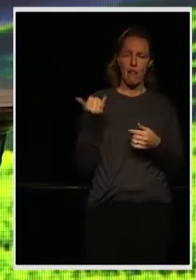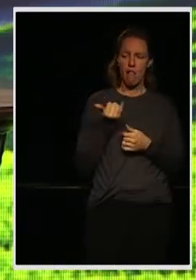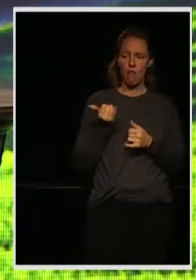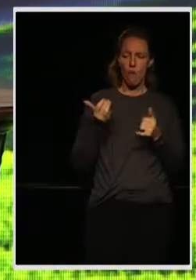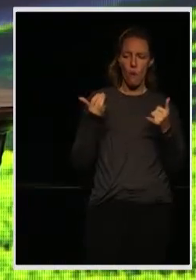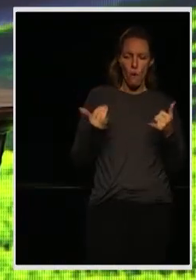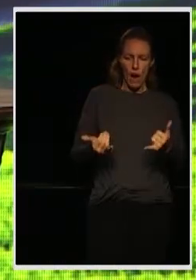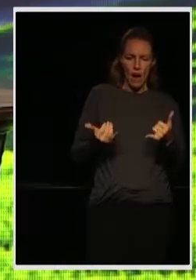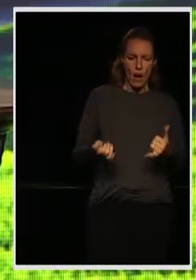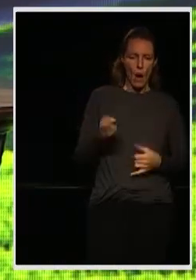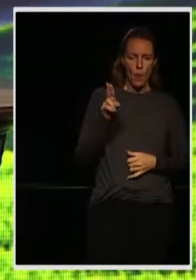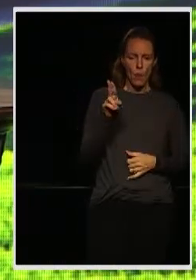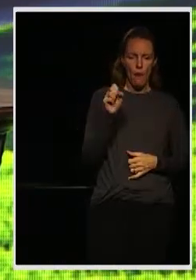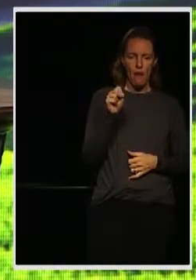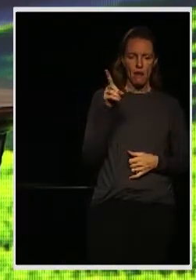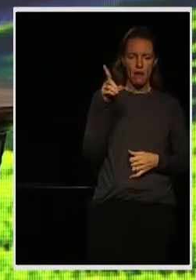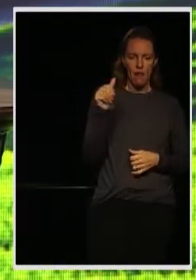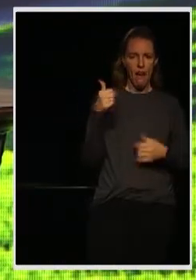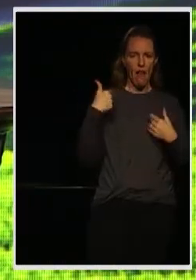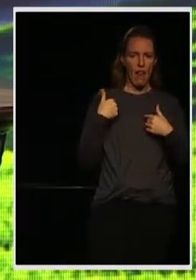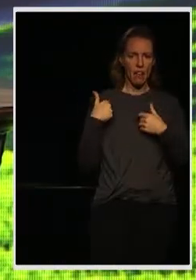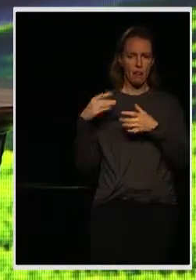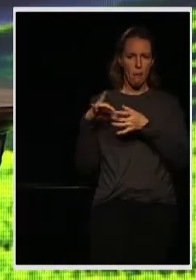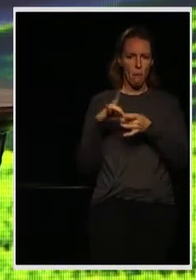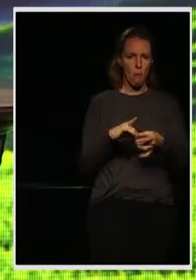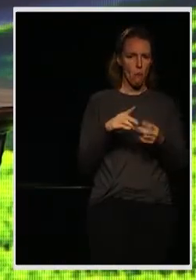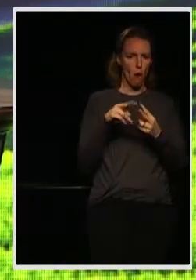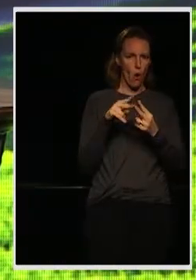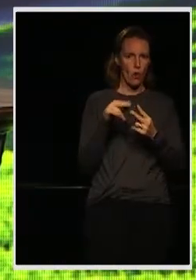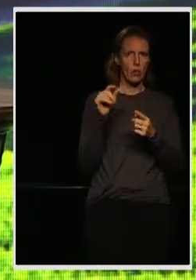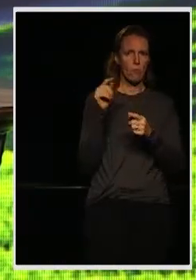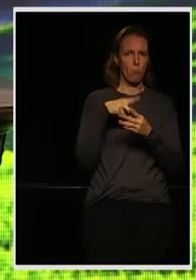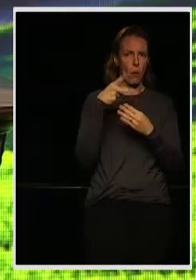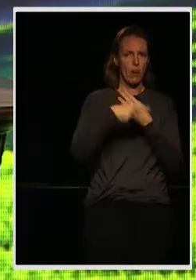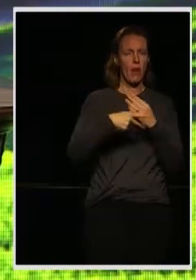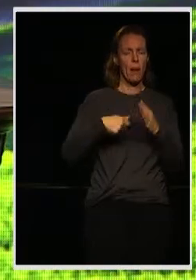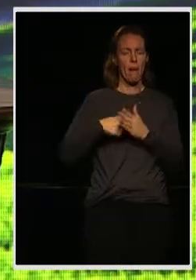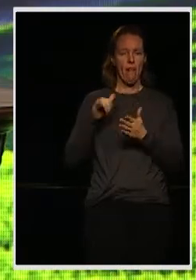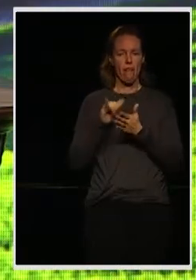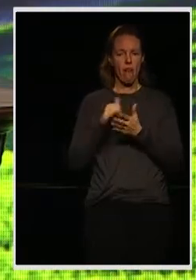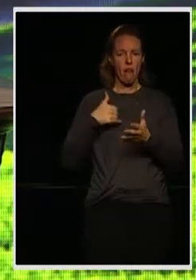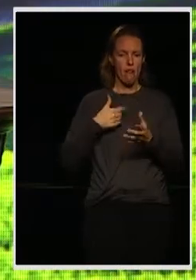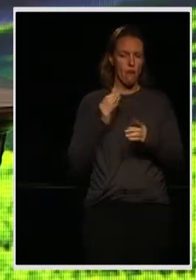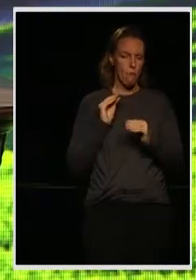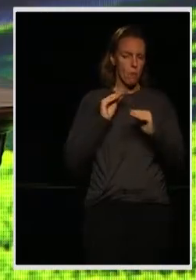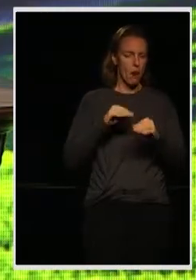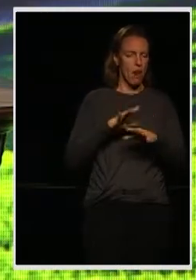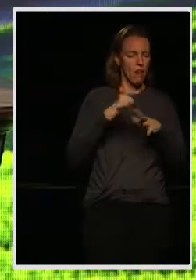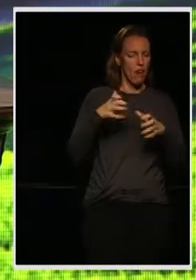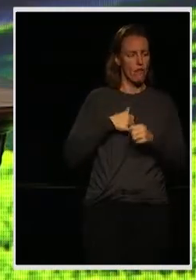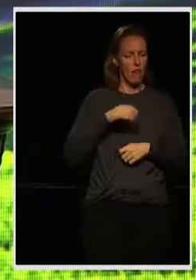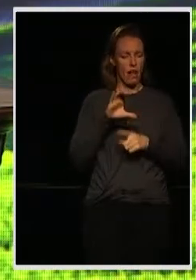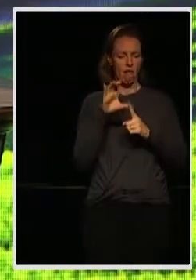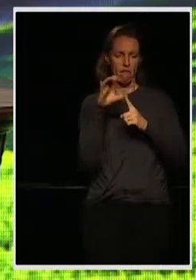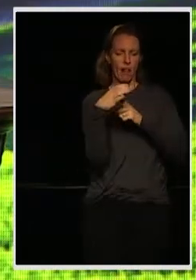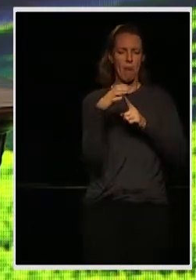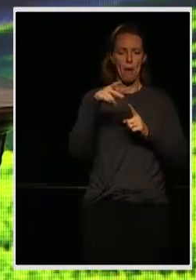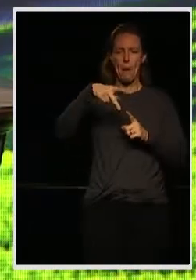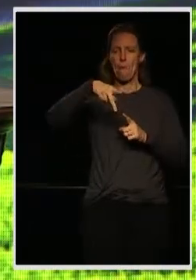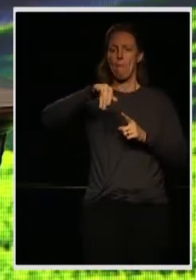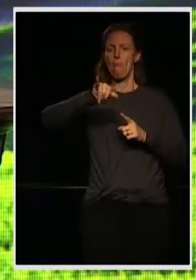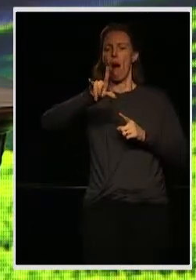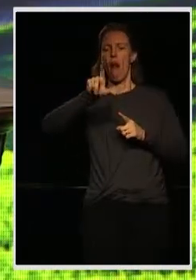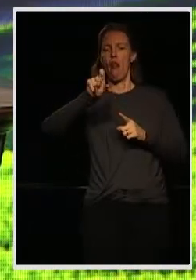USDA has a commodity partnership program that they put a lot of money in on climate kind of pilots, you can call them. And a lot of